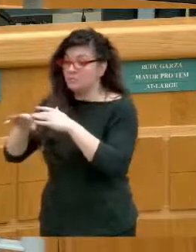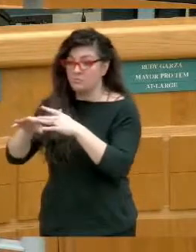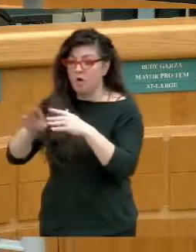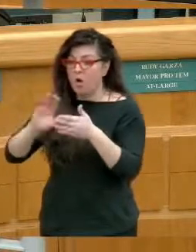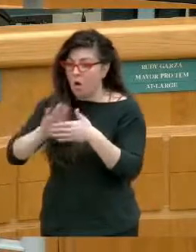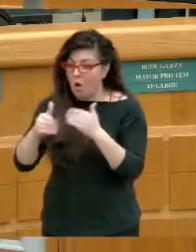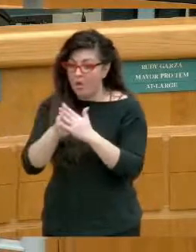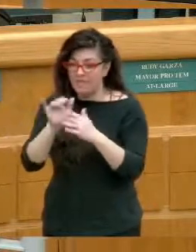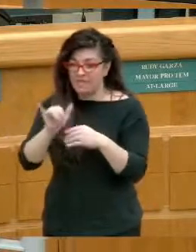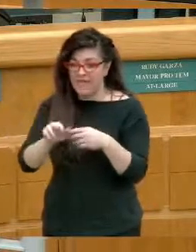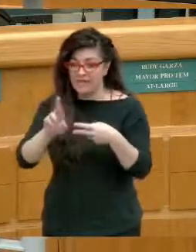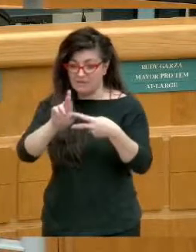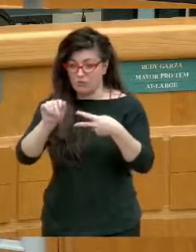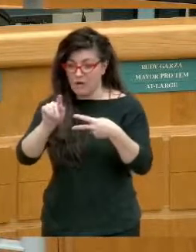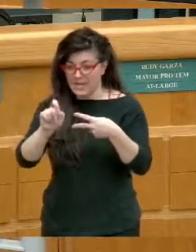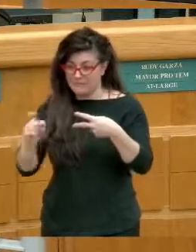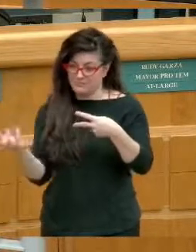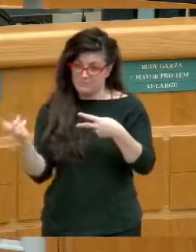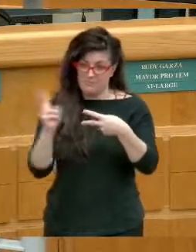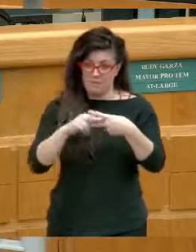it's higher and lower in different places.